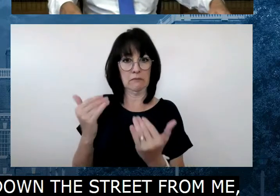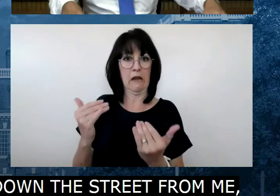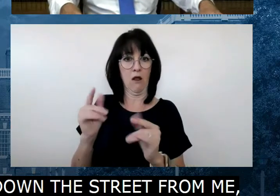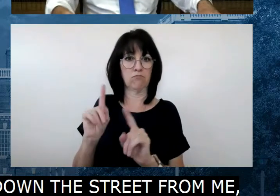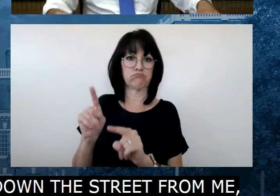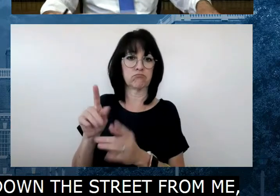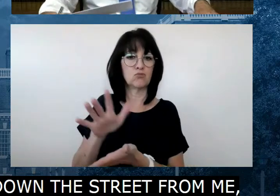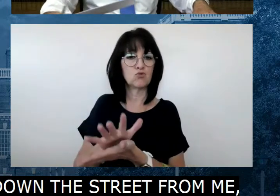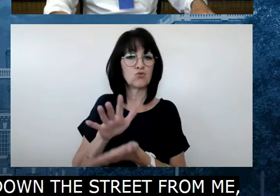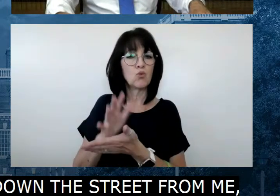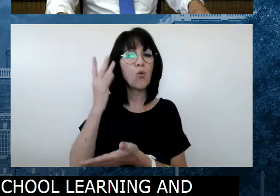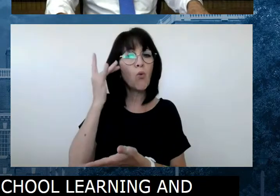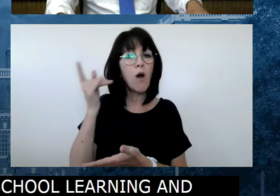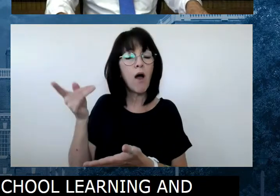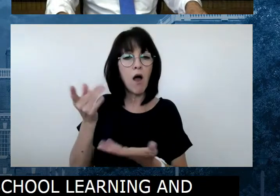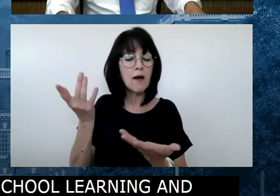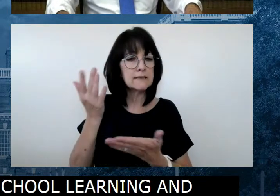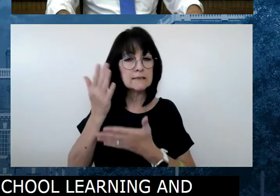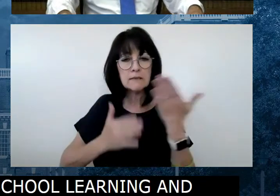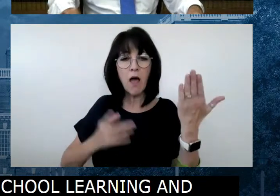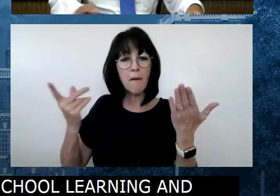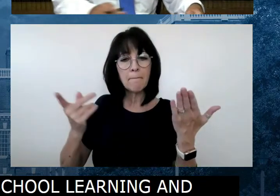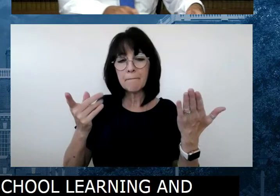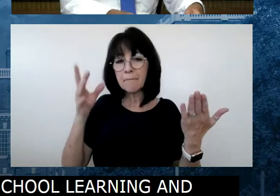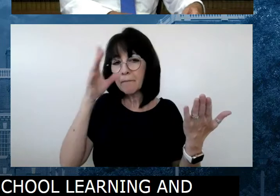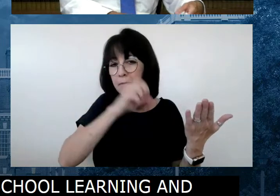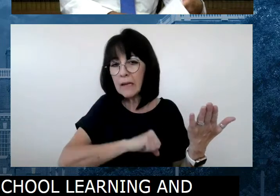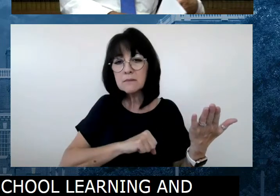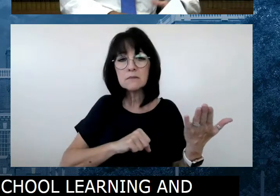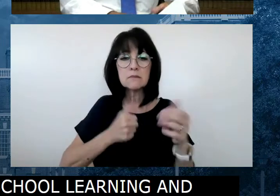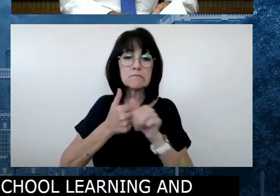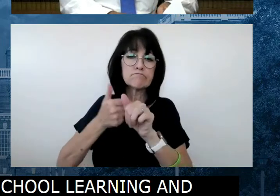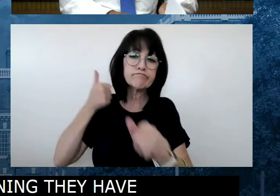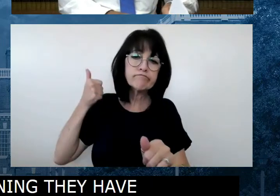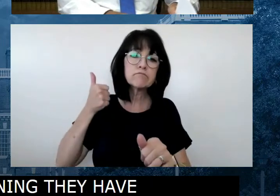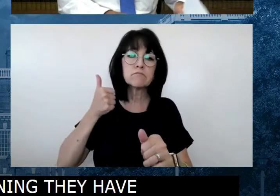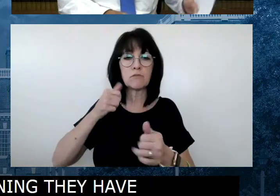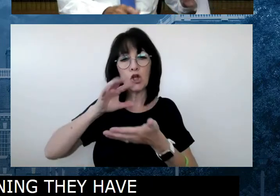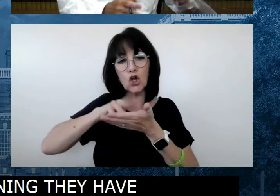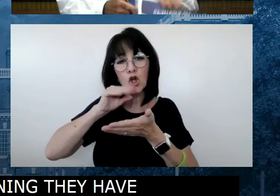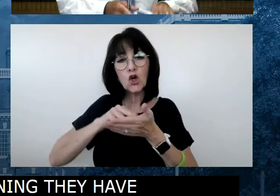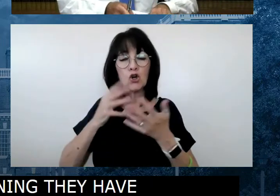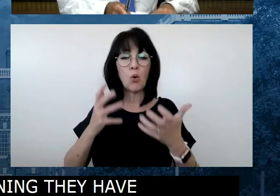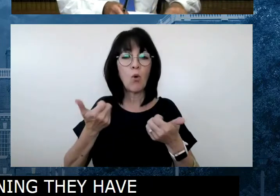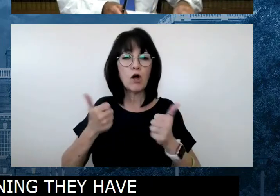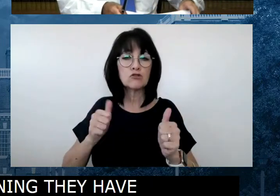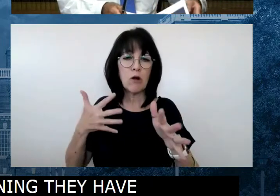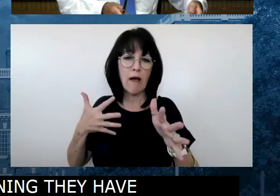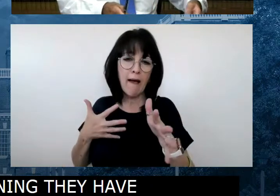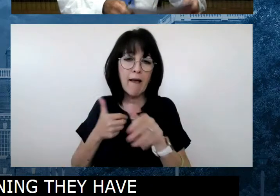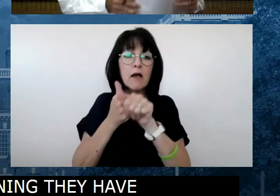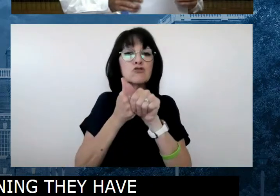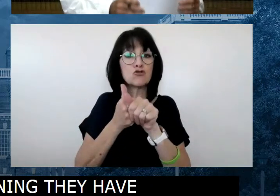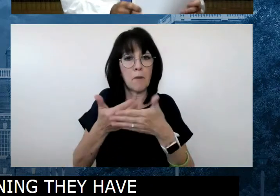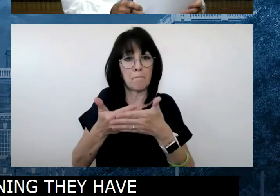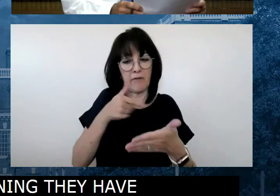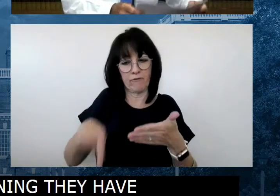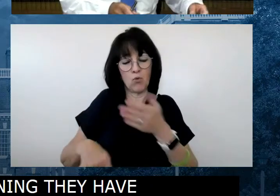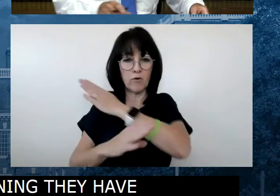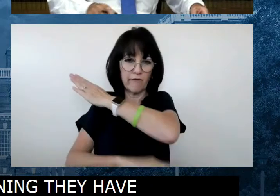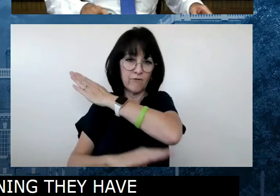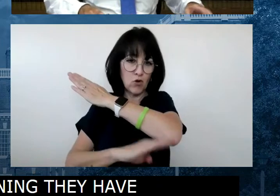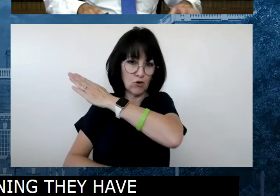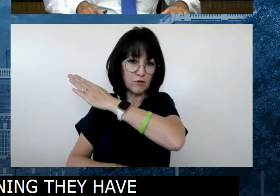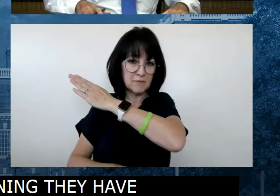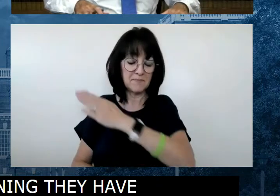that they've experienced this year. So that's it for my report, this final press conference of our 15 months. And I